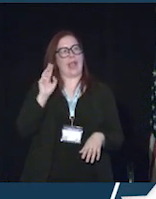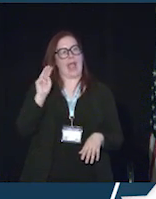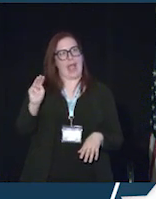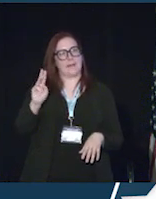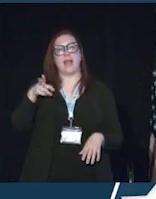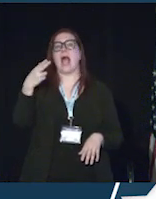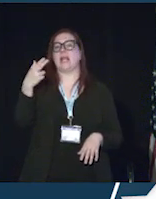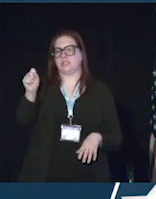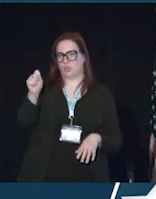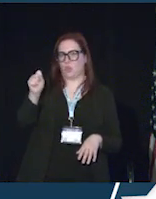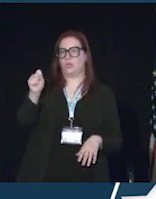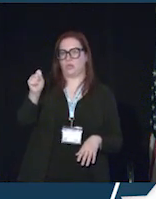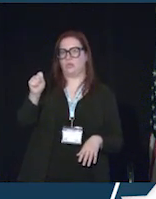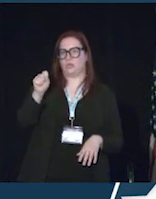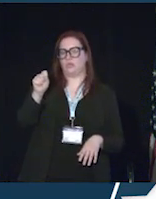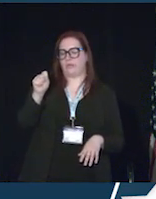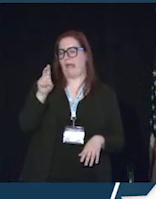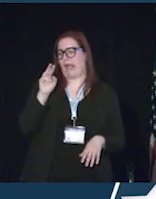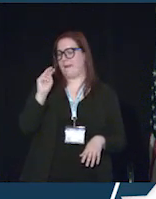high school,